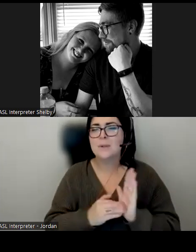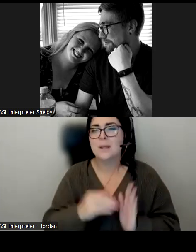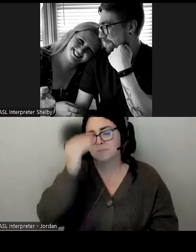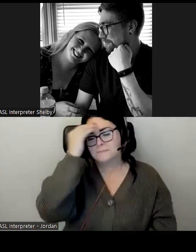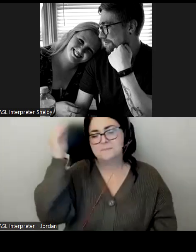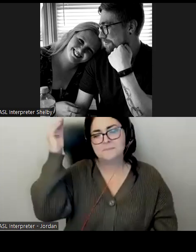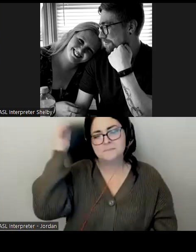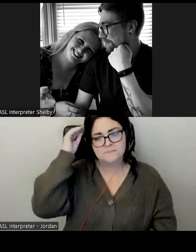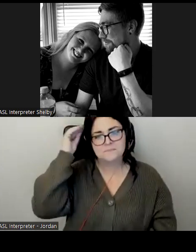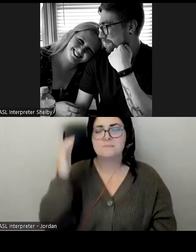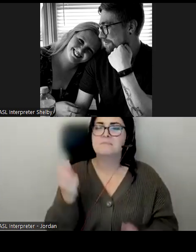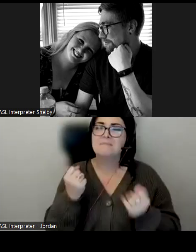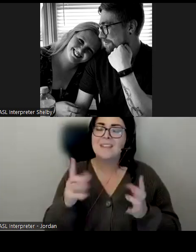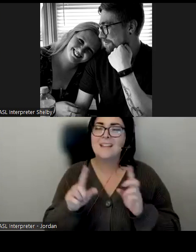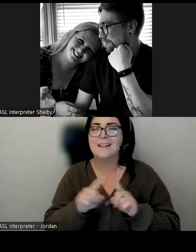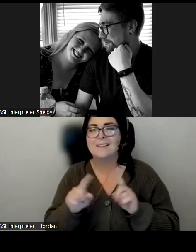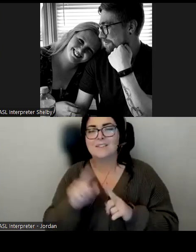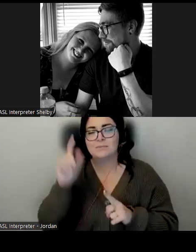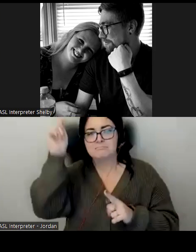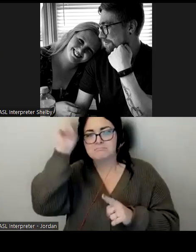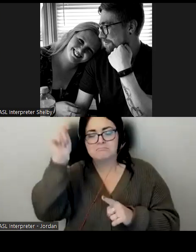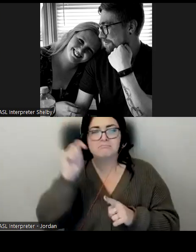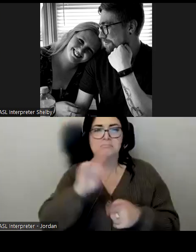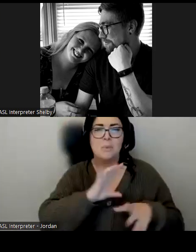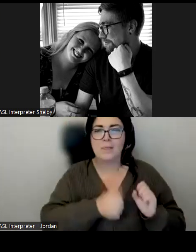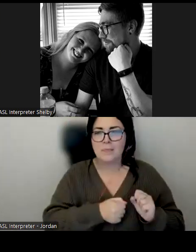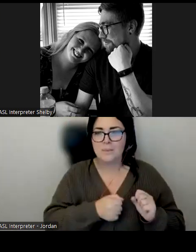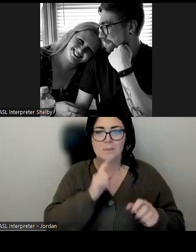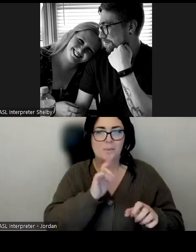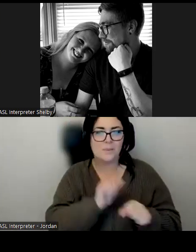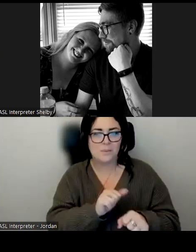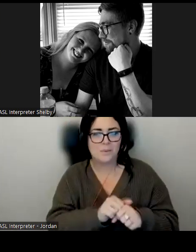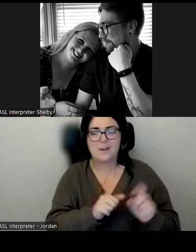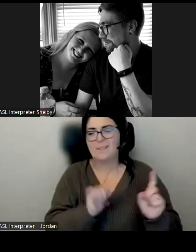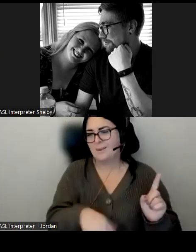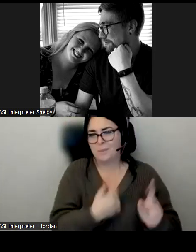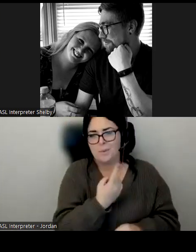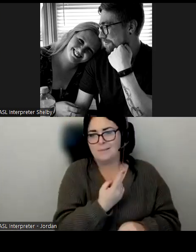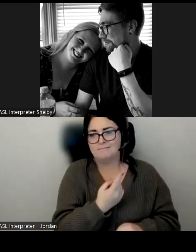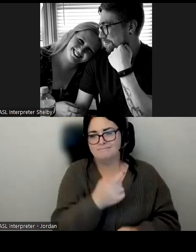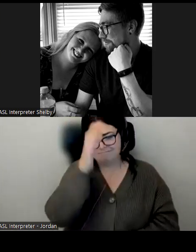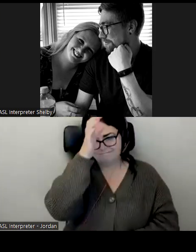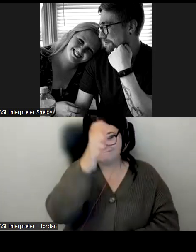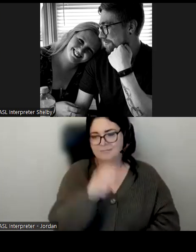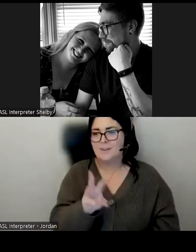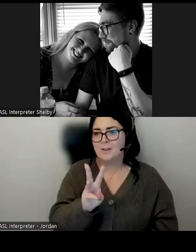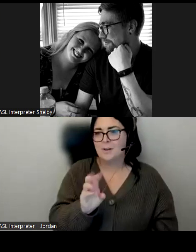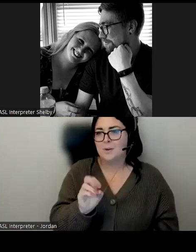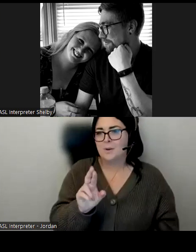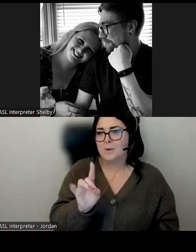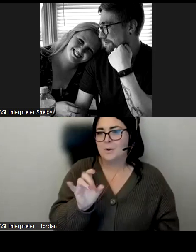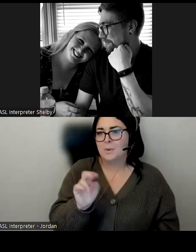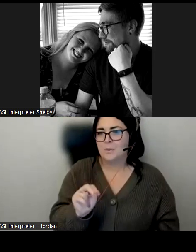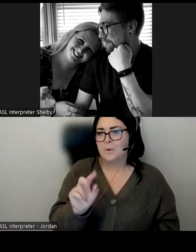There's many different theories that we draw upon in grief work, but this is just one. Warden's tasks are